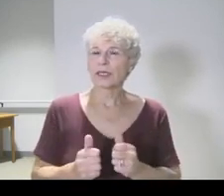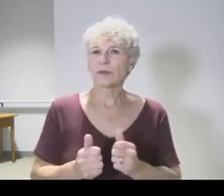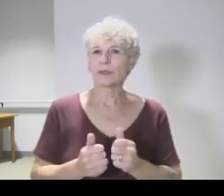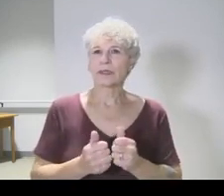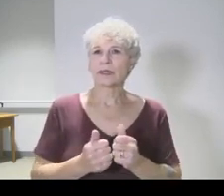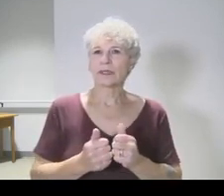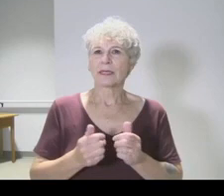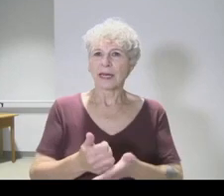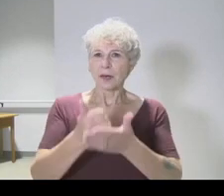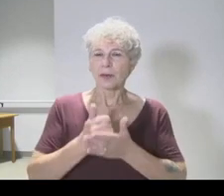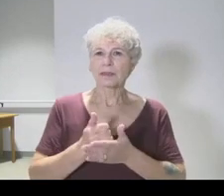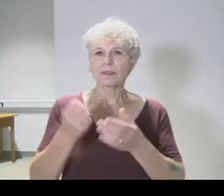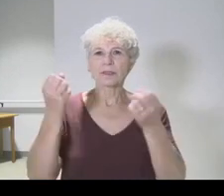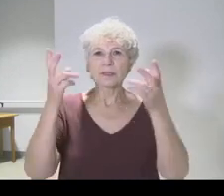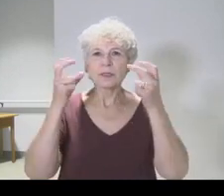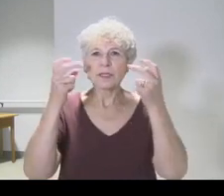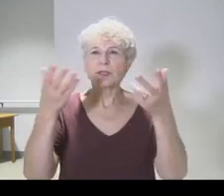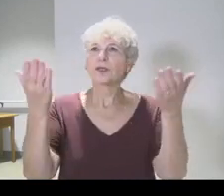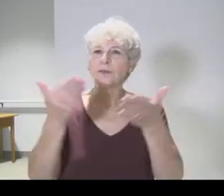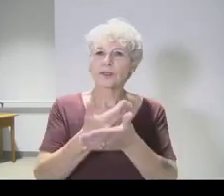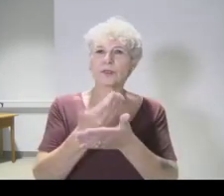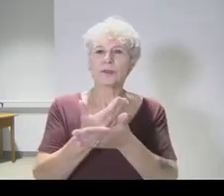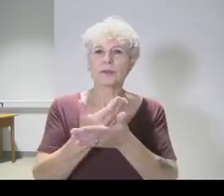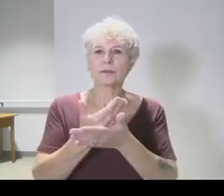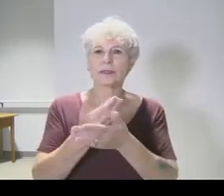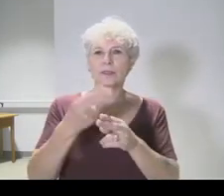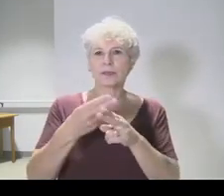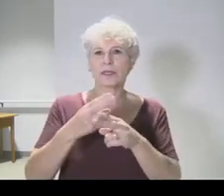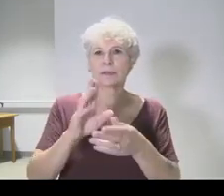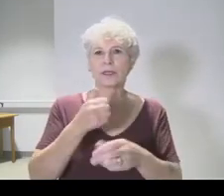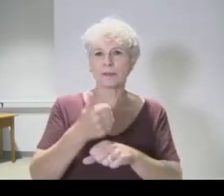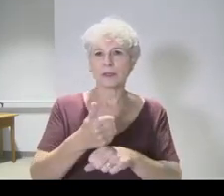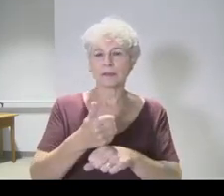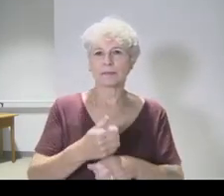us to hear you afresh. In Jesus' name we pray. Amen.